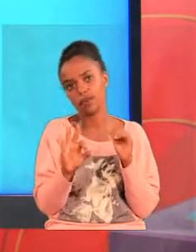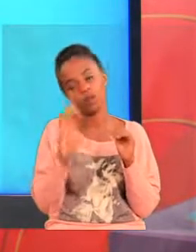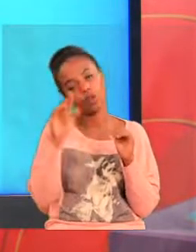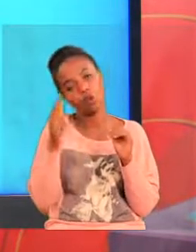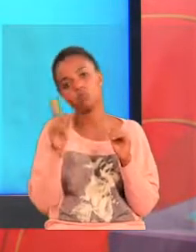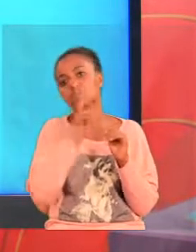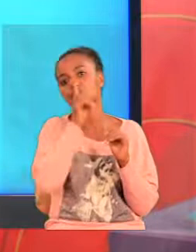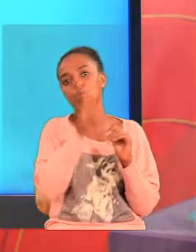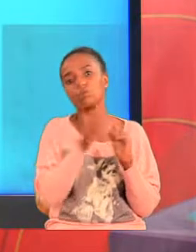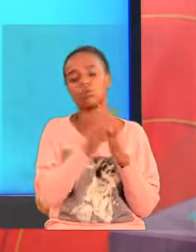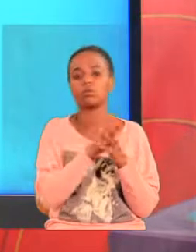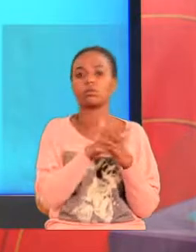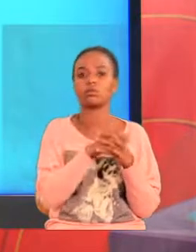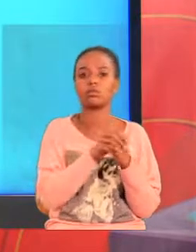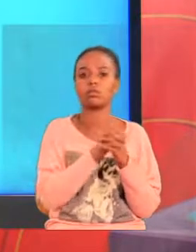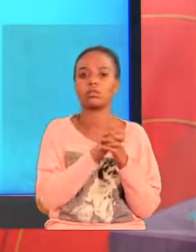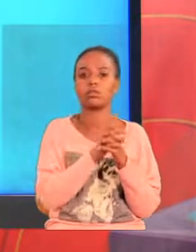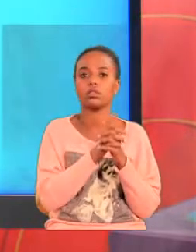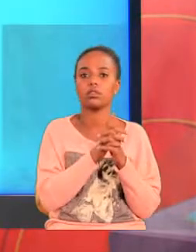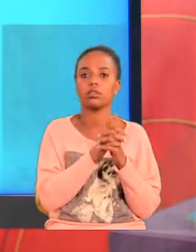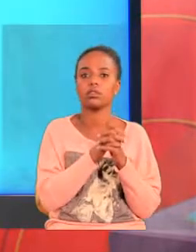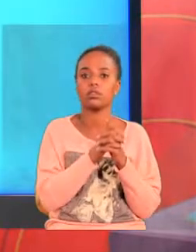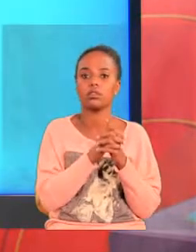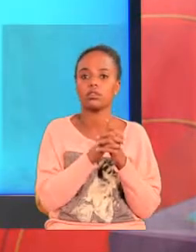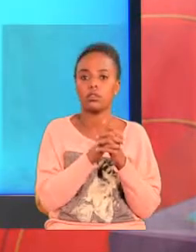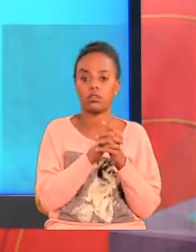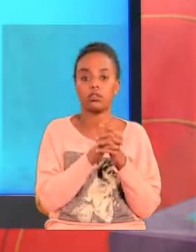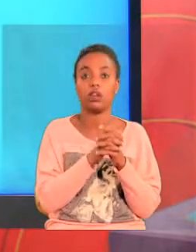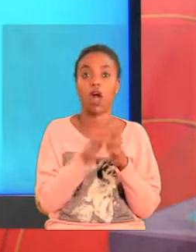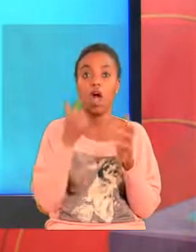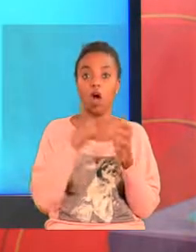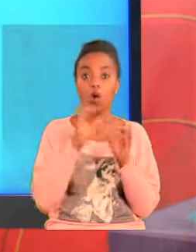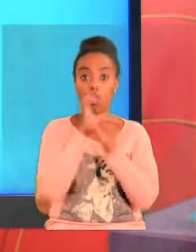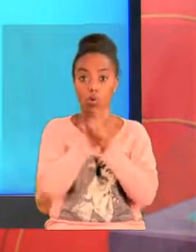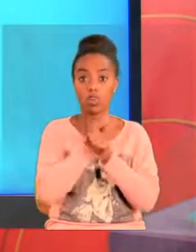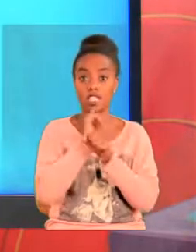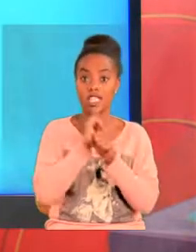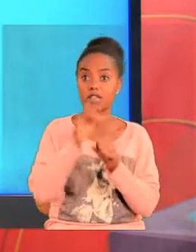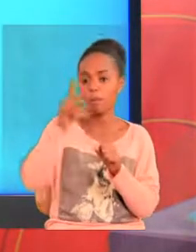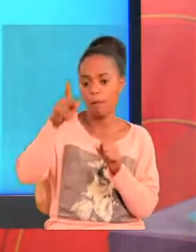true. Therefore, our conclusion is P.